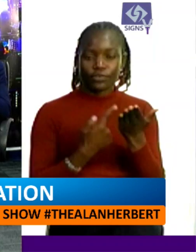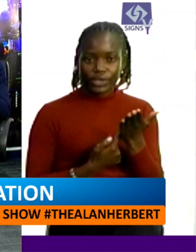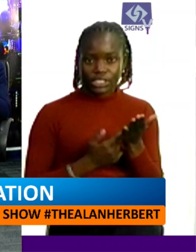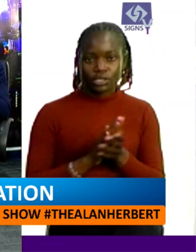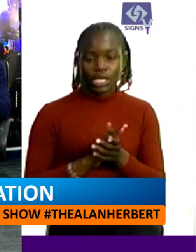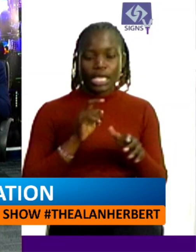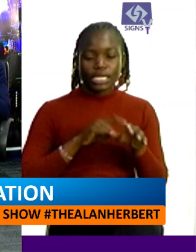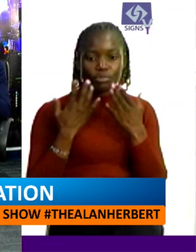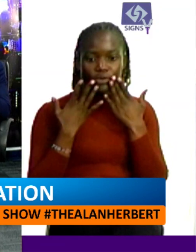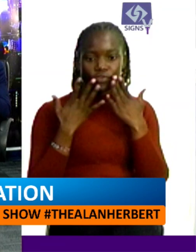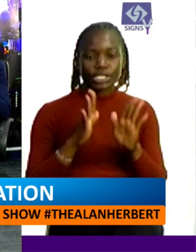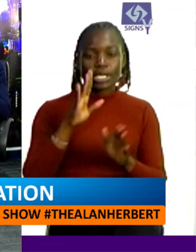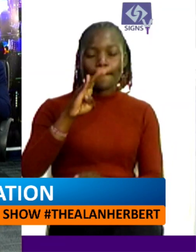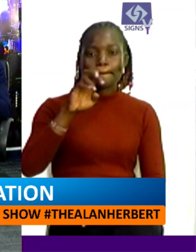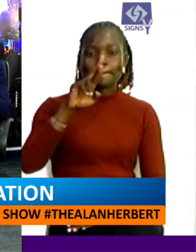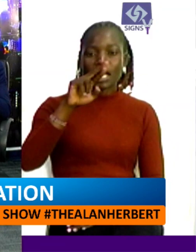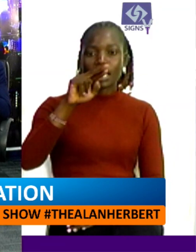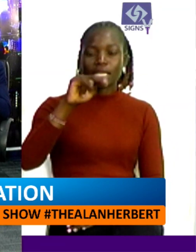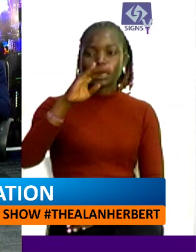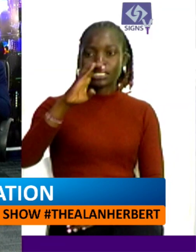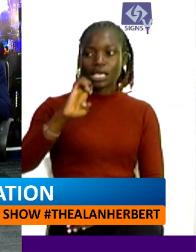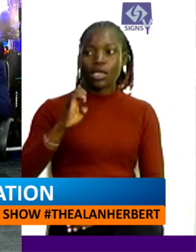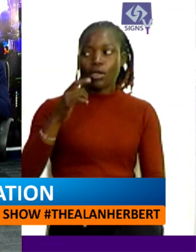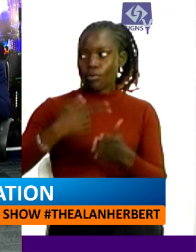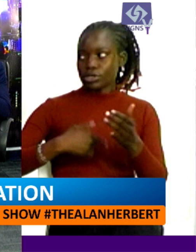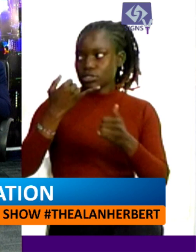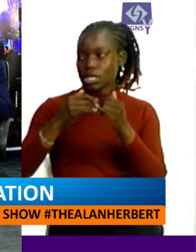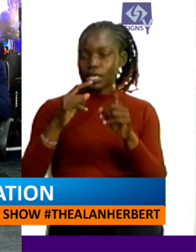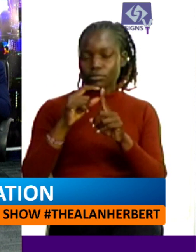and as we're winding up, Bernice, what is your last word?